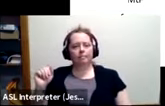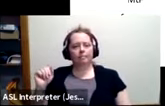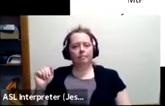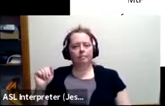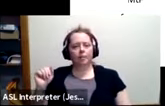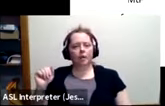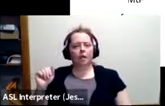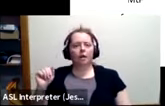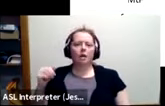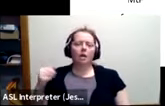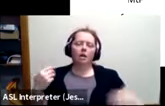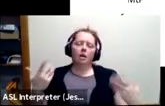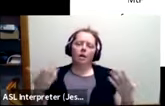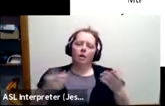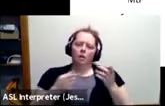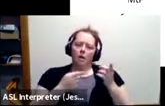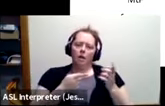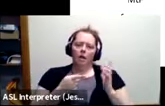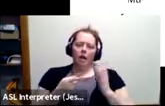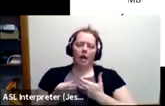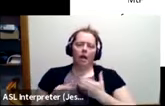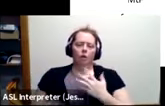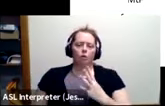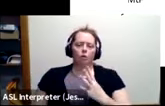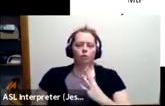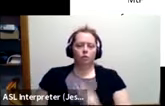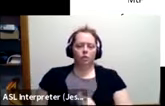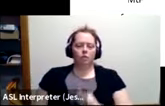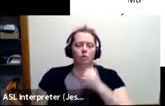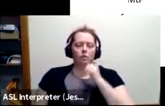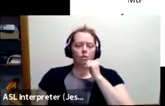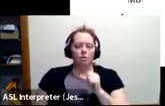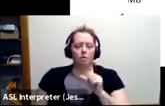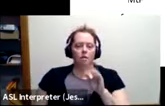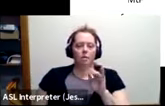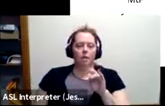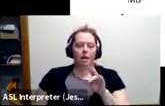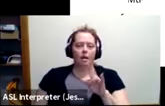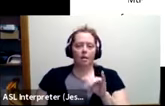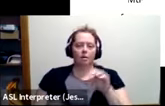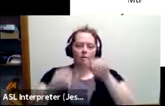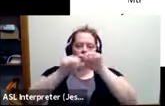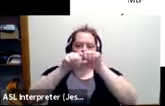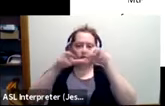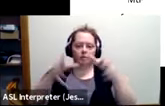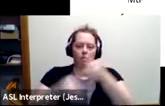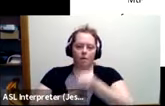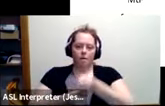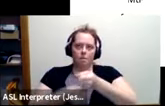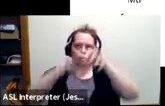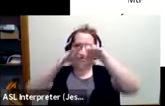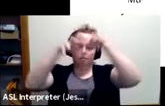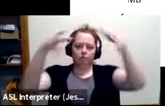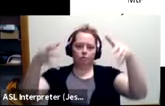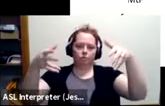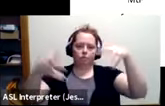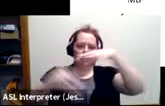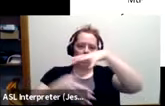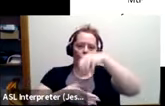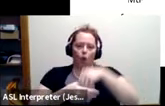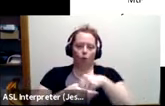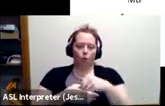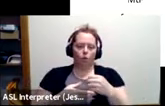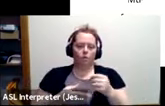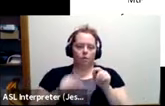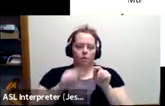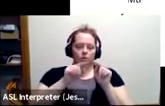Now, so this is our trans and non-binary umbrella. We talk about this a lot. And as you can see, within the trans